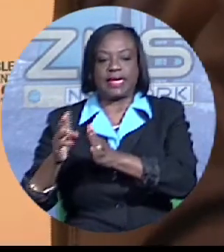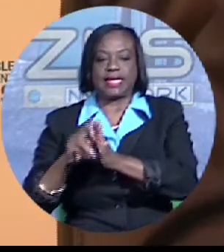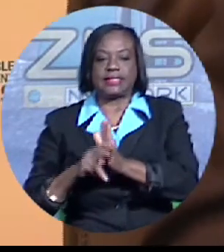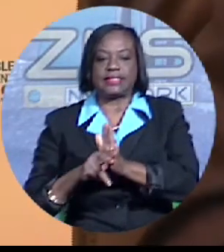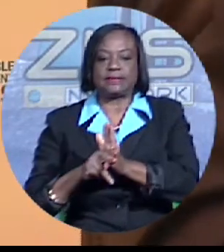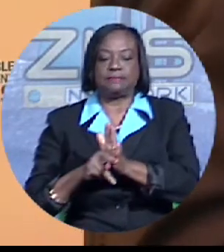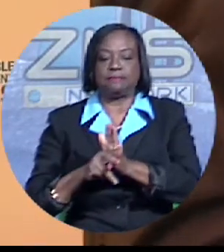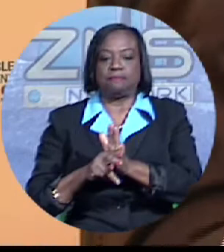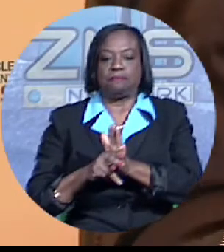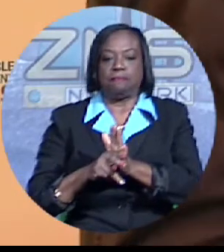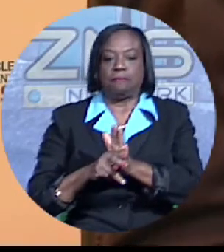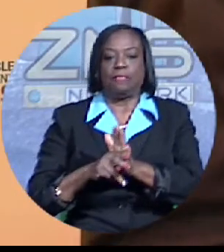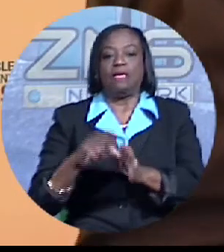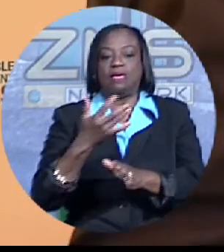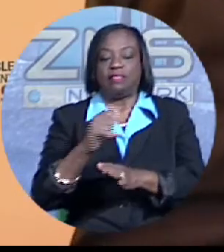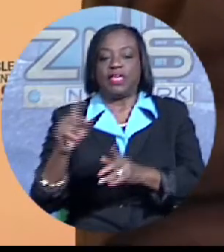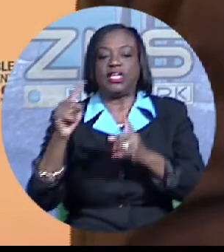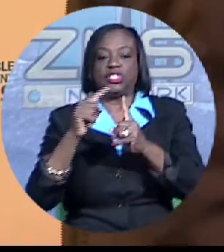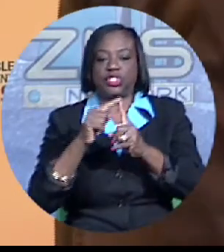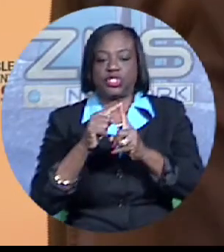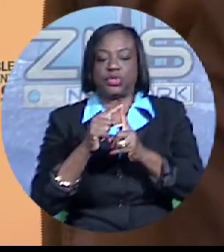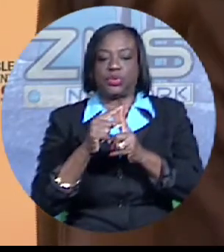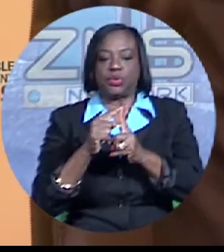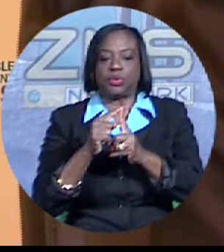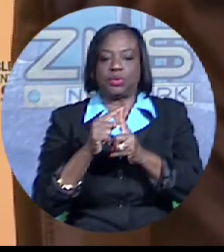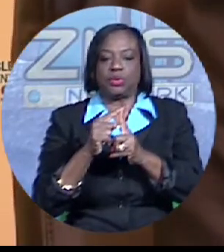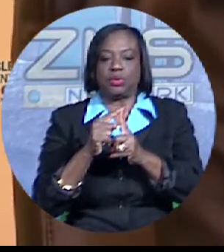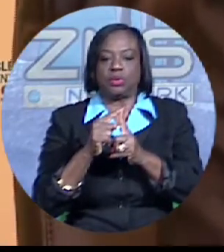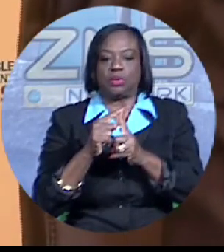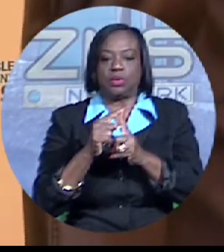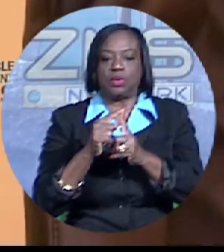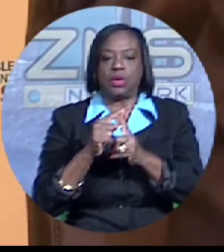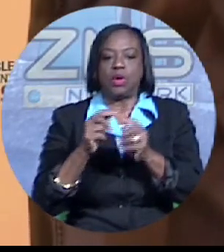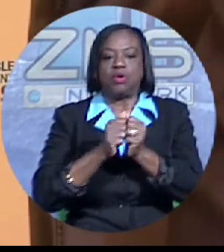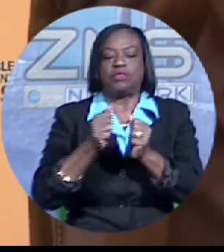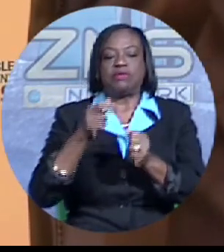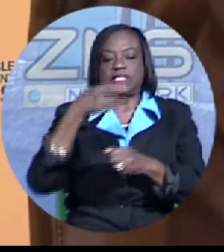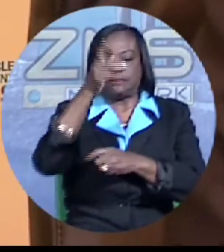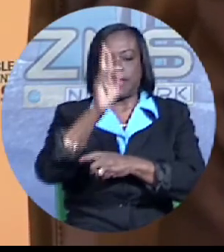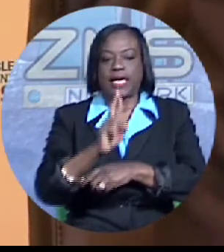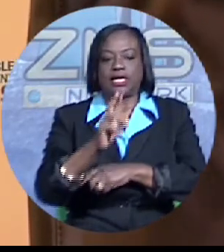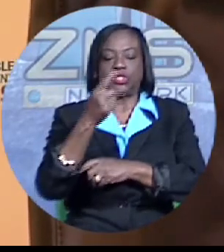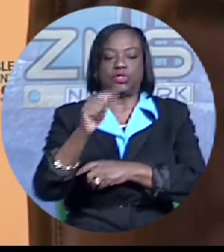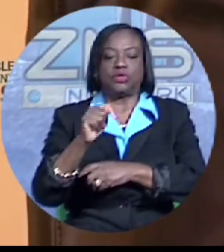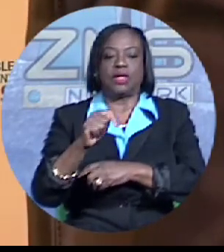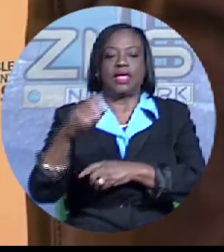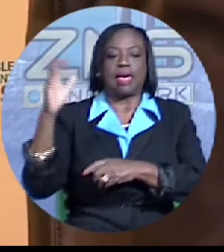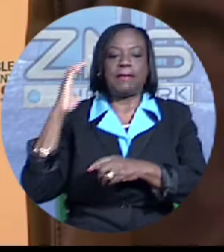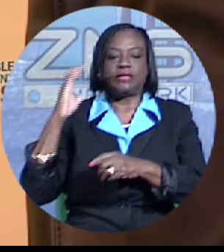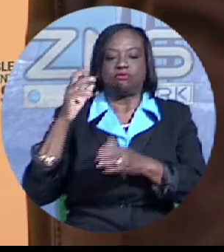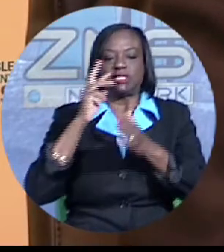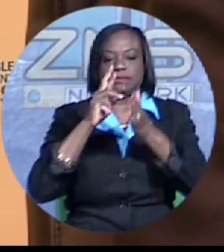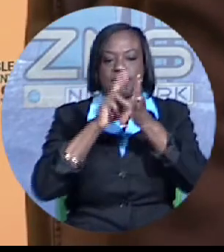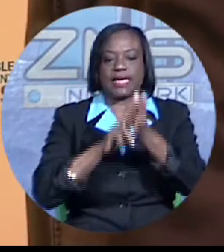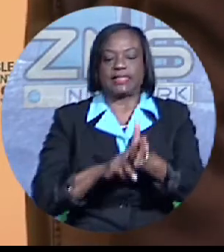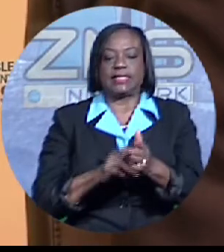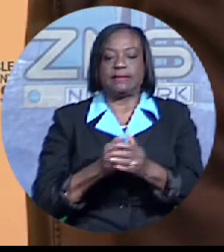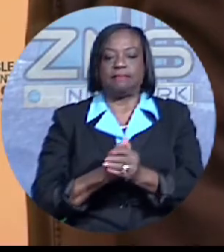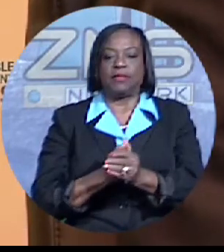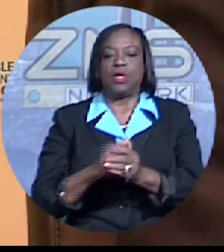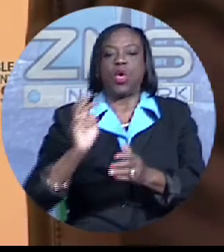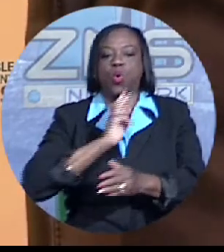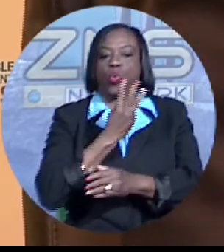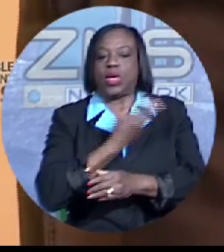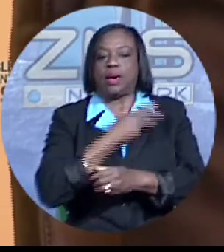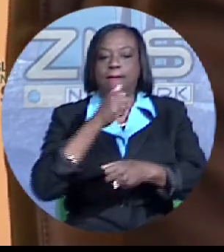waived that standard that they too had adhered to with respect to per capita testing. And so we're making progress, we